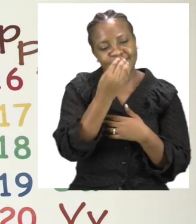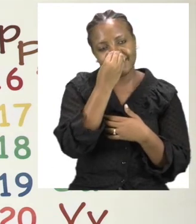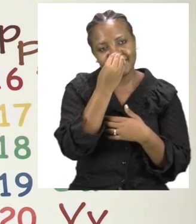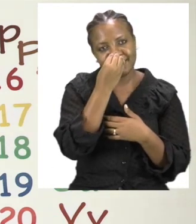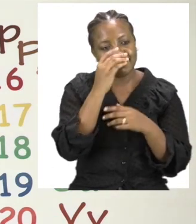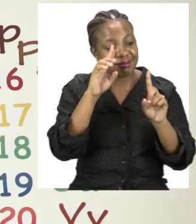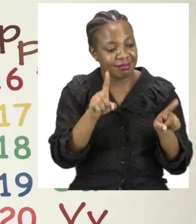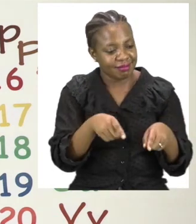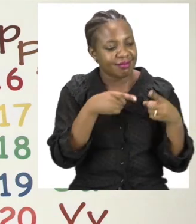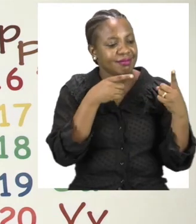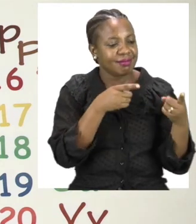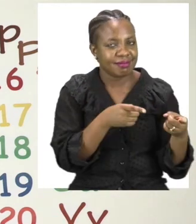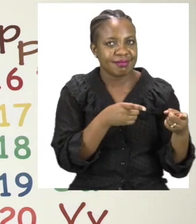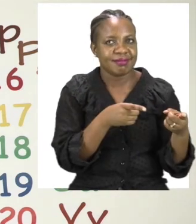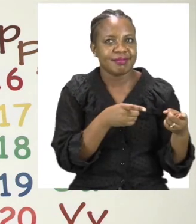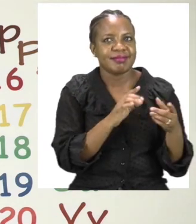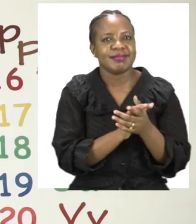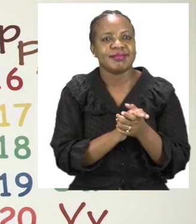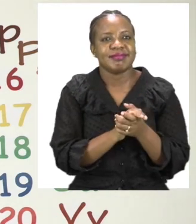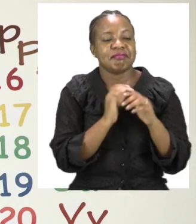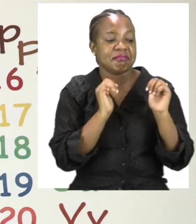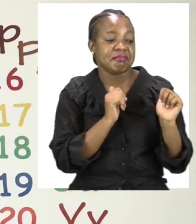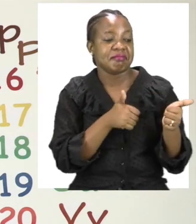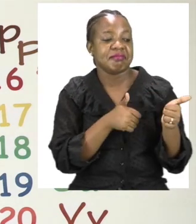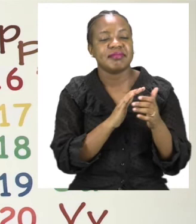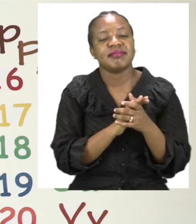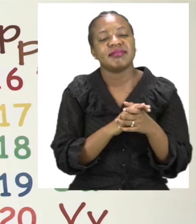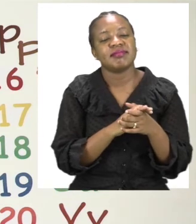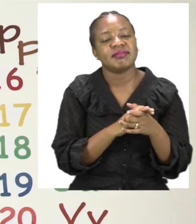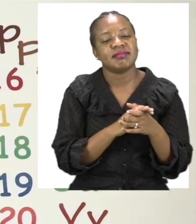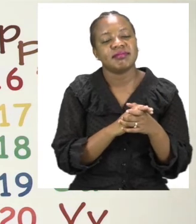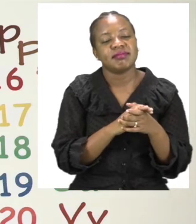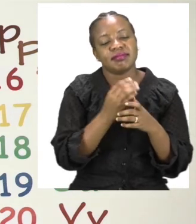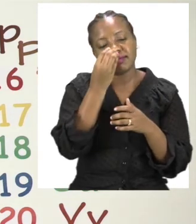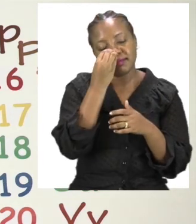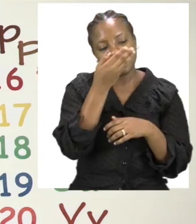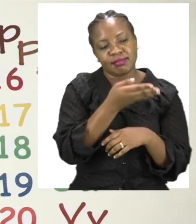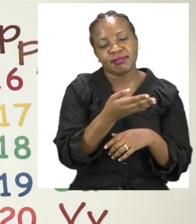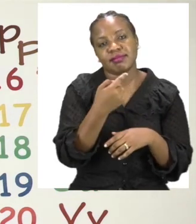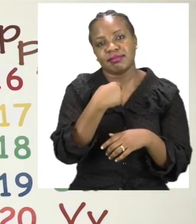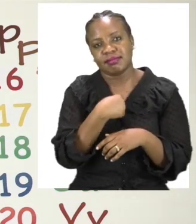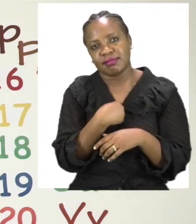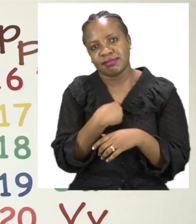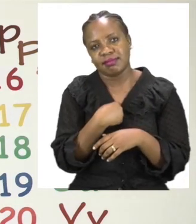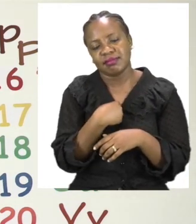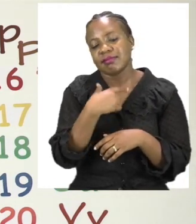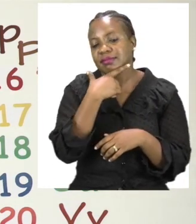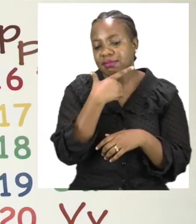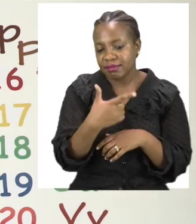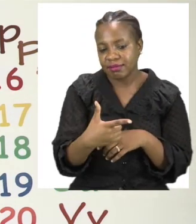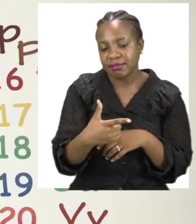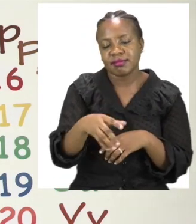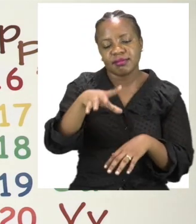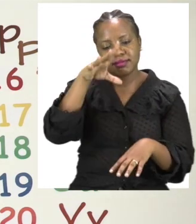how are you? That's good. So, from Sashi and I, we would like to say thank you for